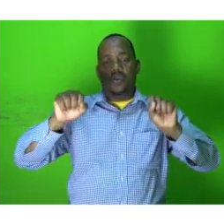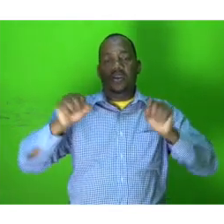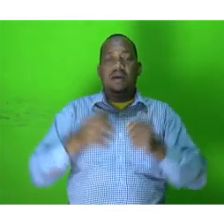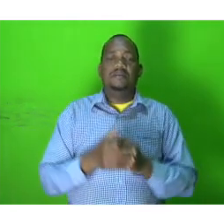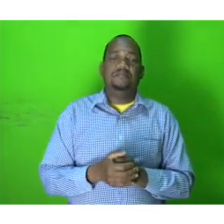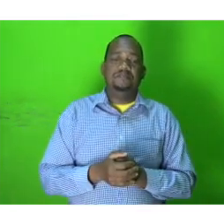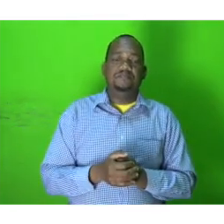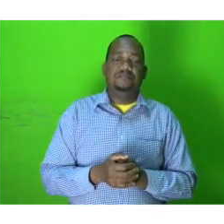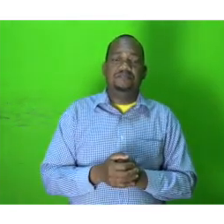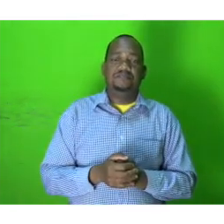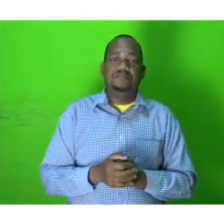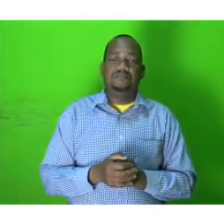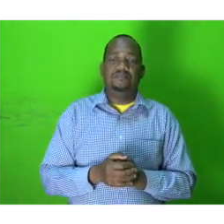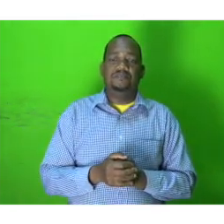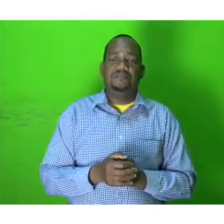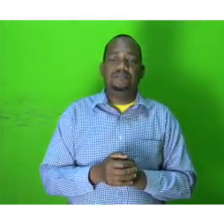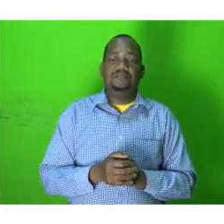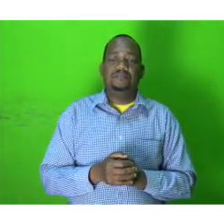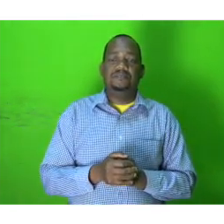Name.